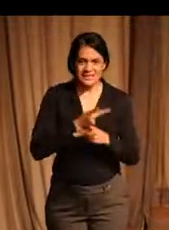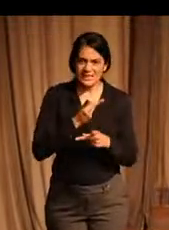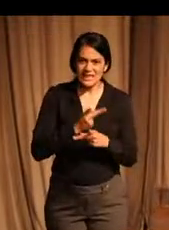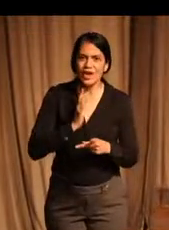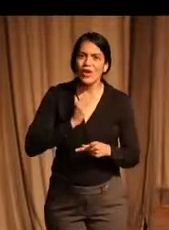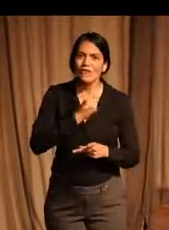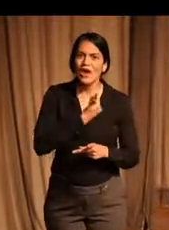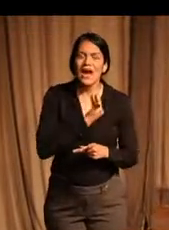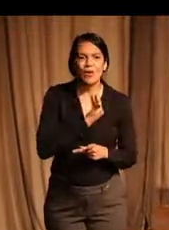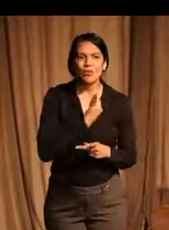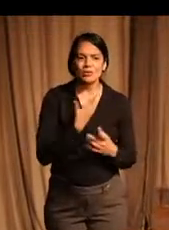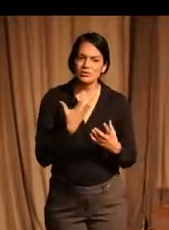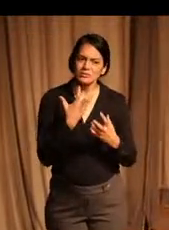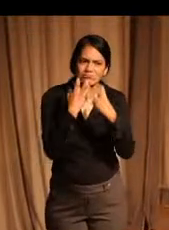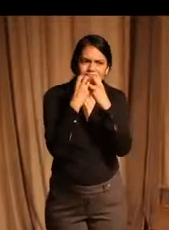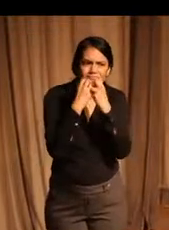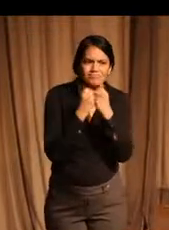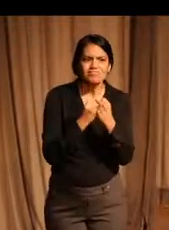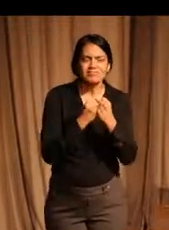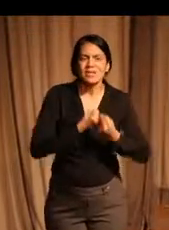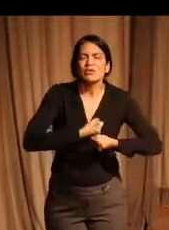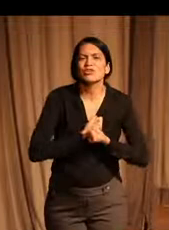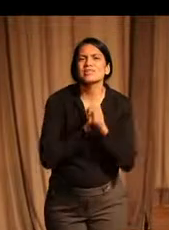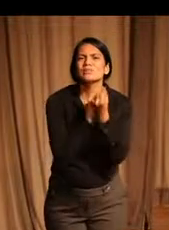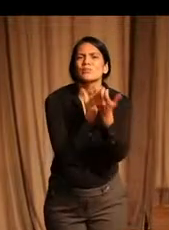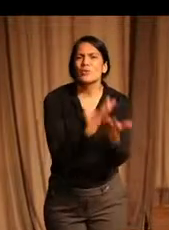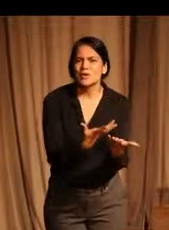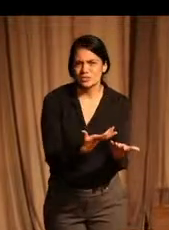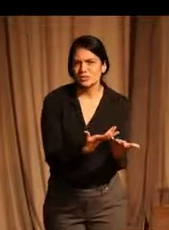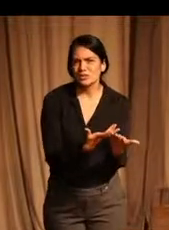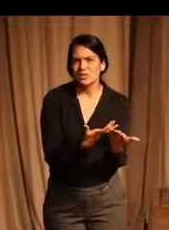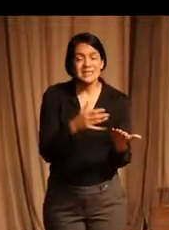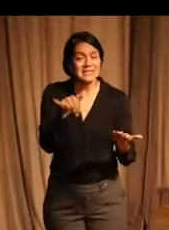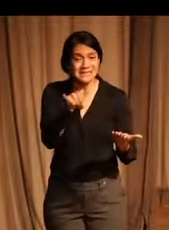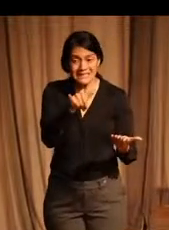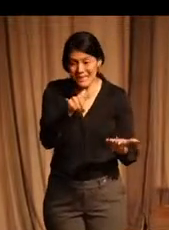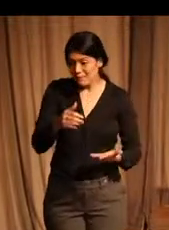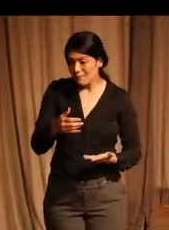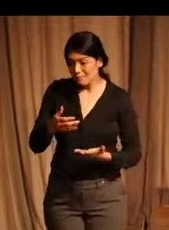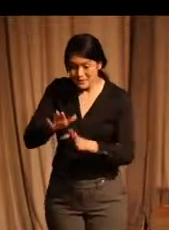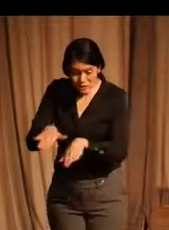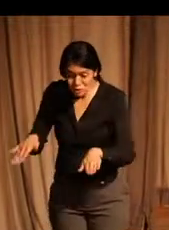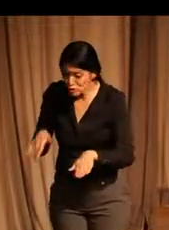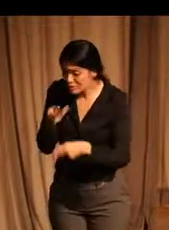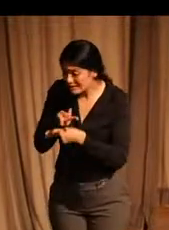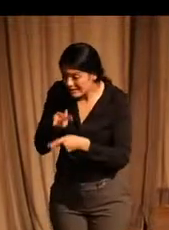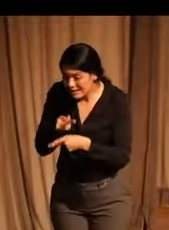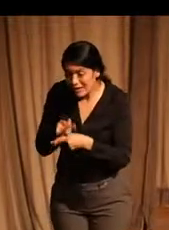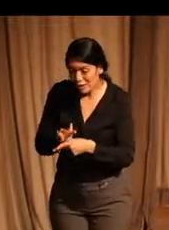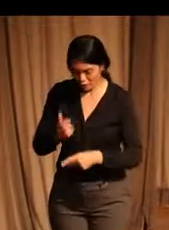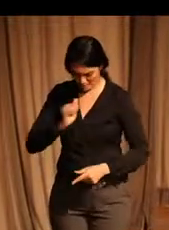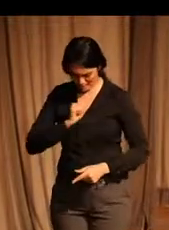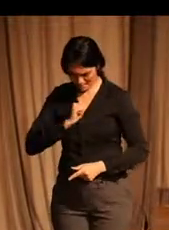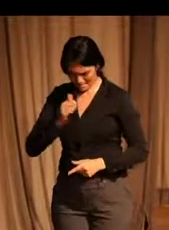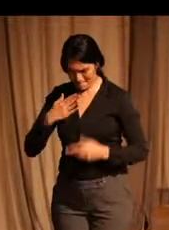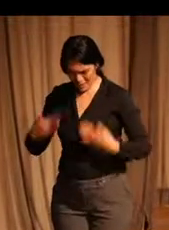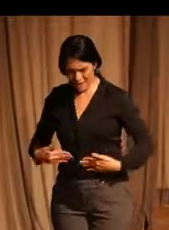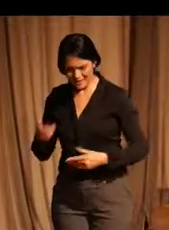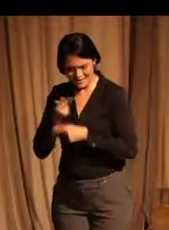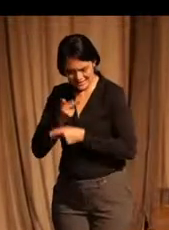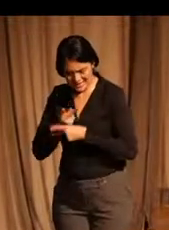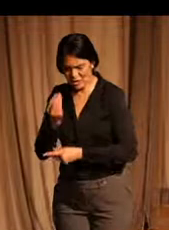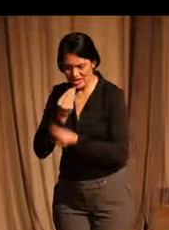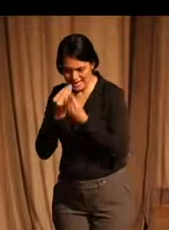our voices with love and care in the way that you and your mother have like clearly dedicated lifetimes to this work?